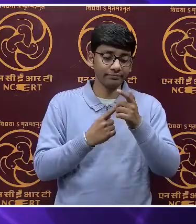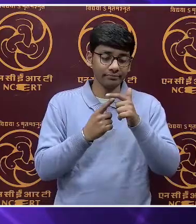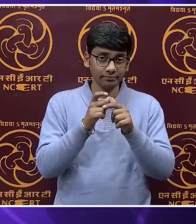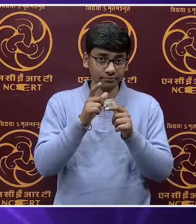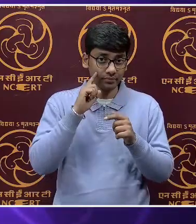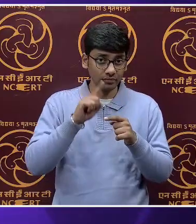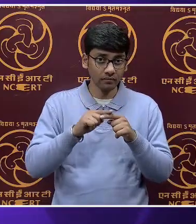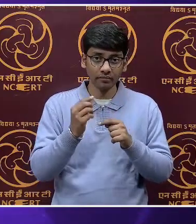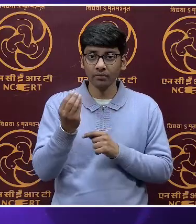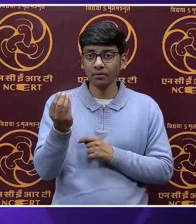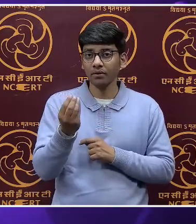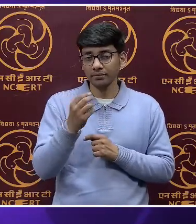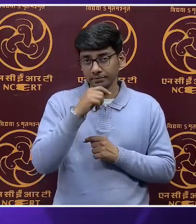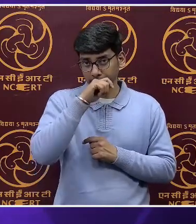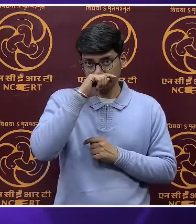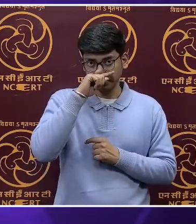some